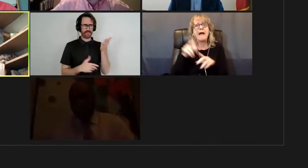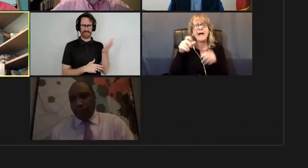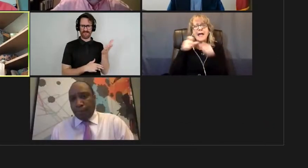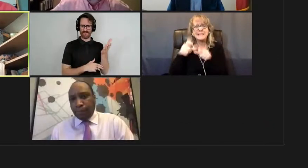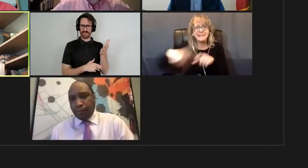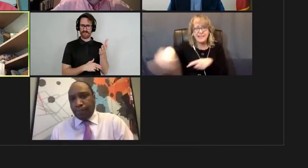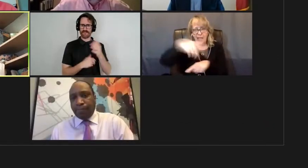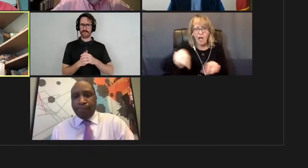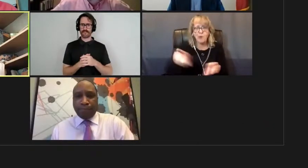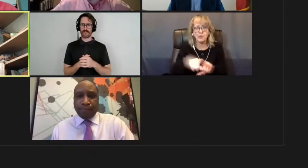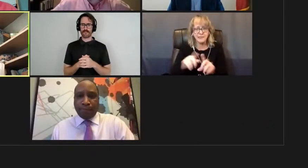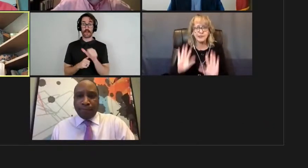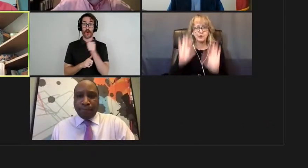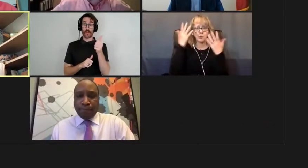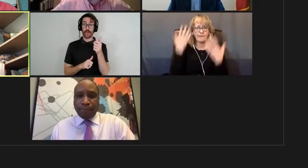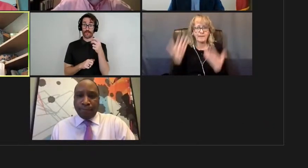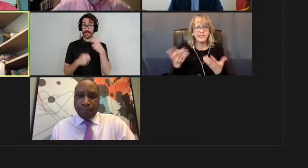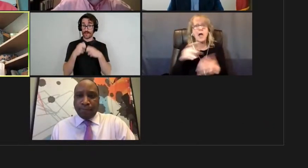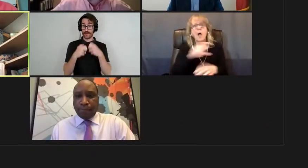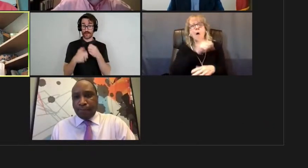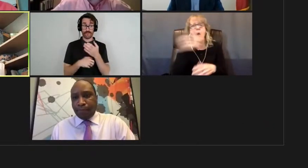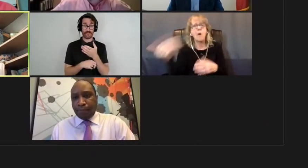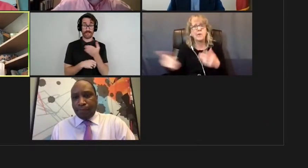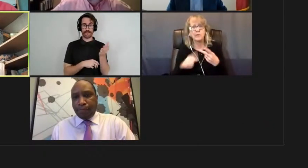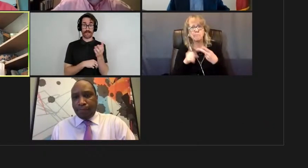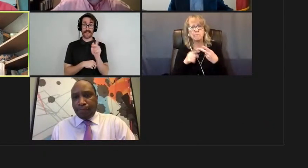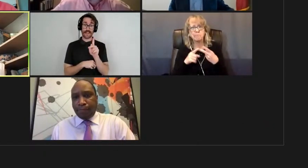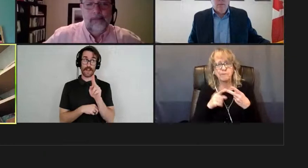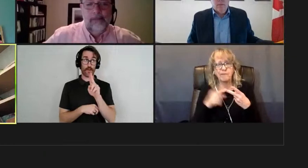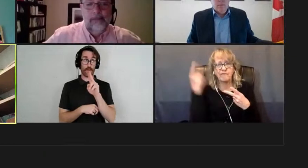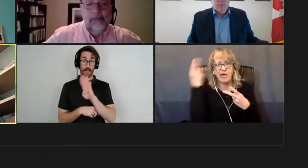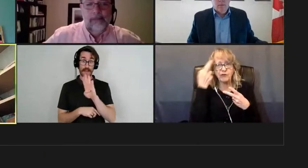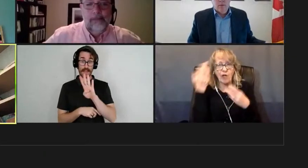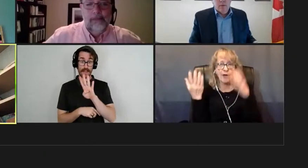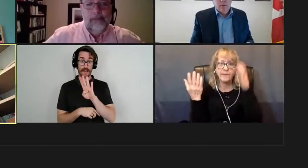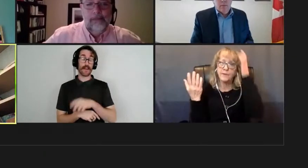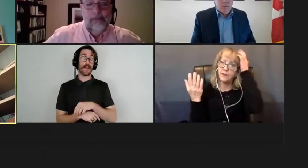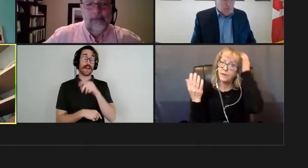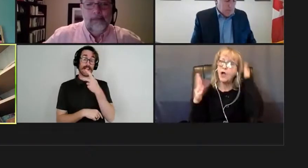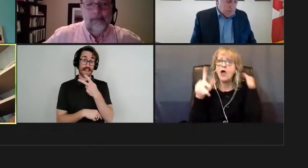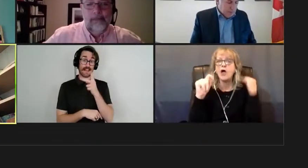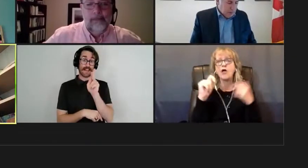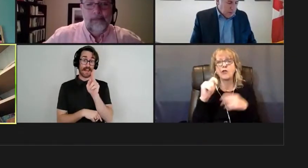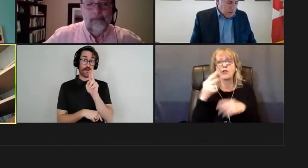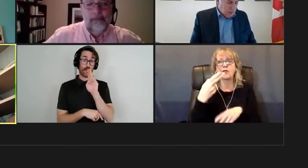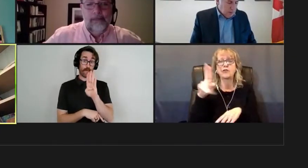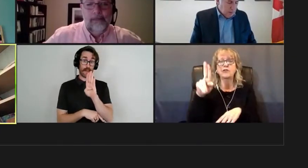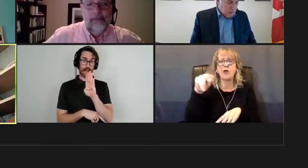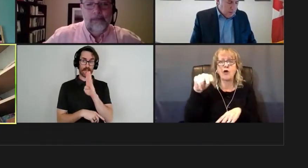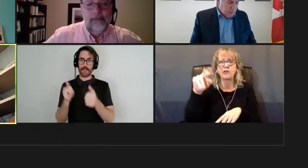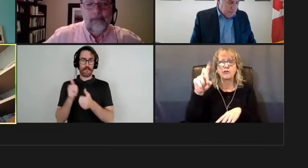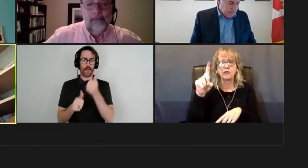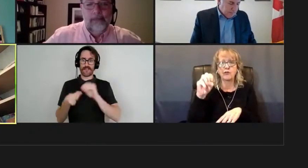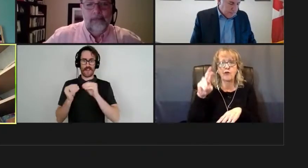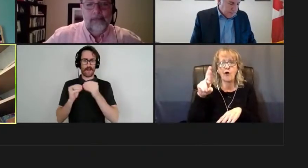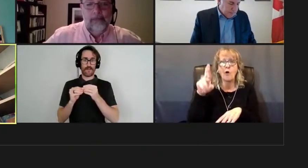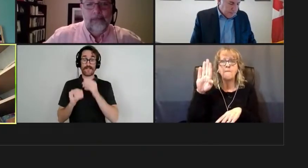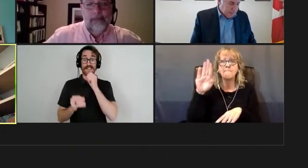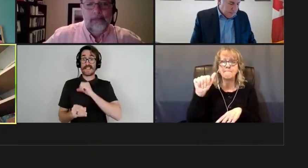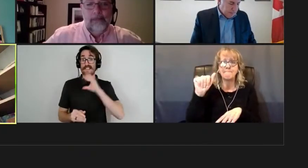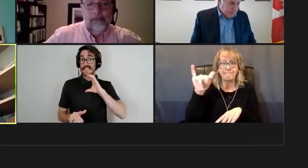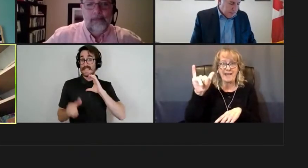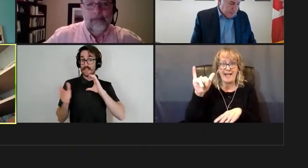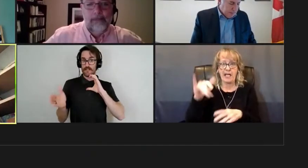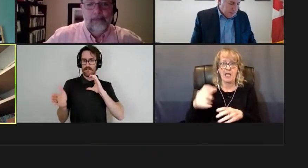other factor is that K2B, our area, actually has the highest number of seniors in the city. Was that